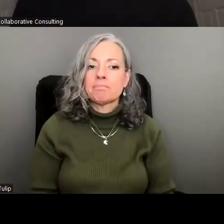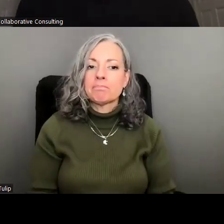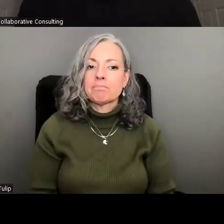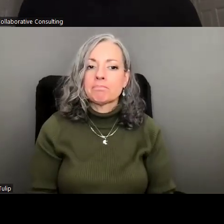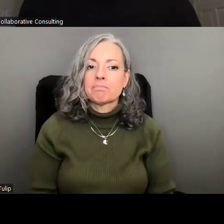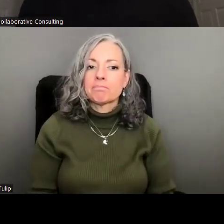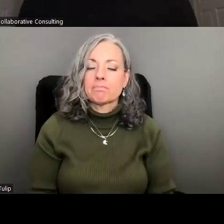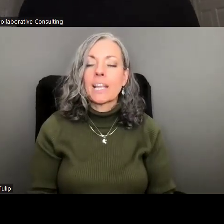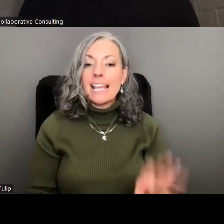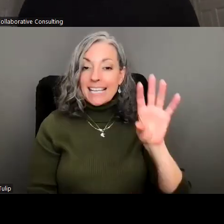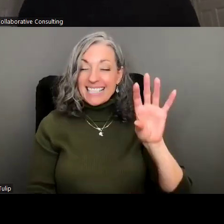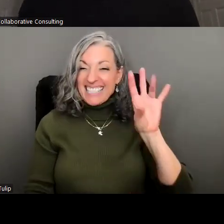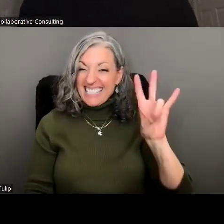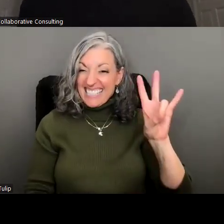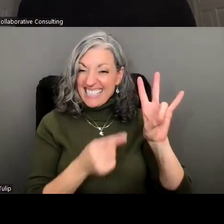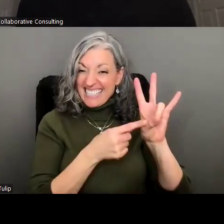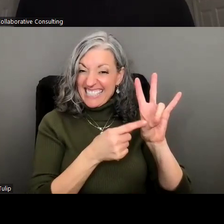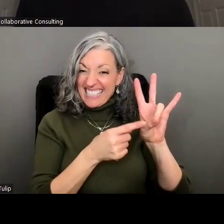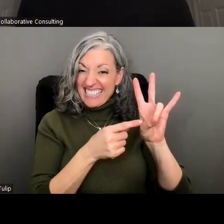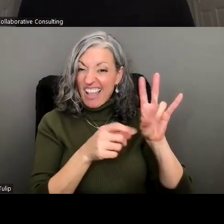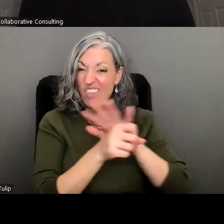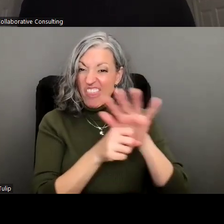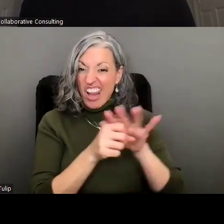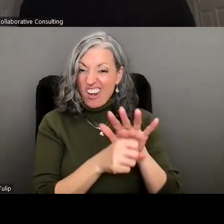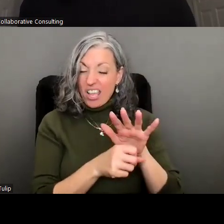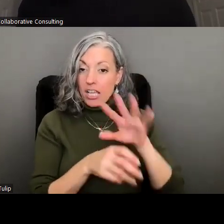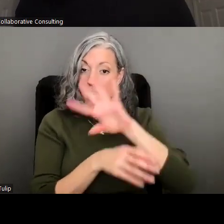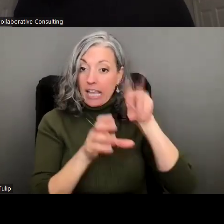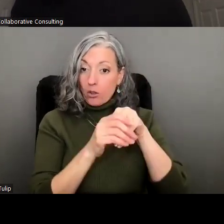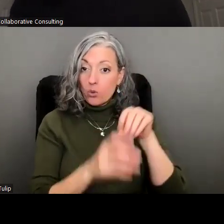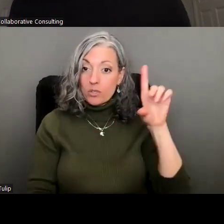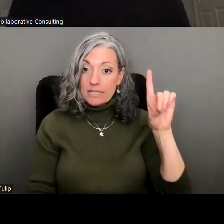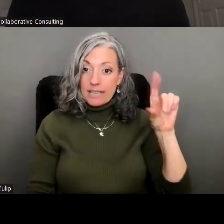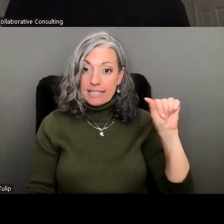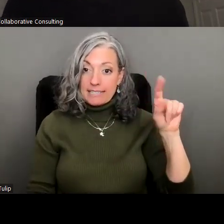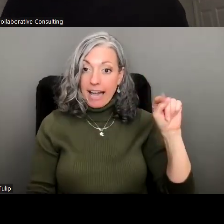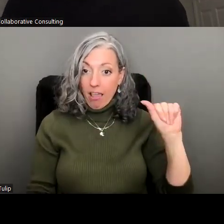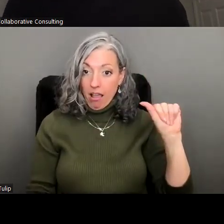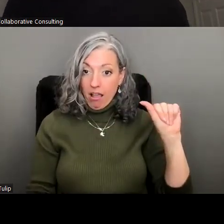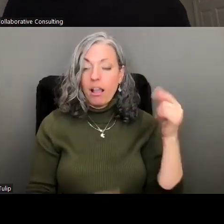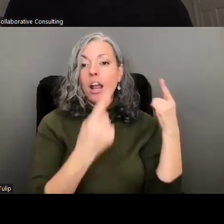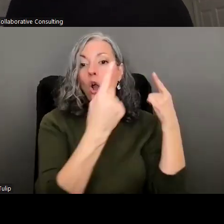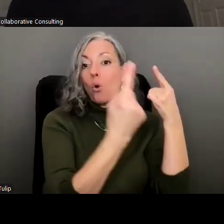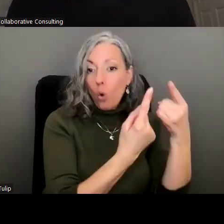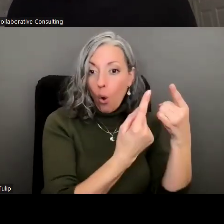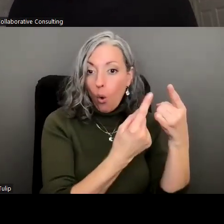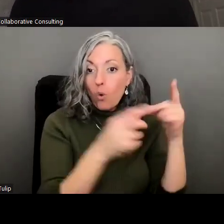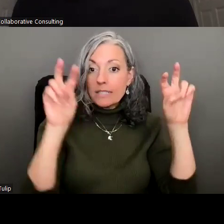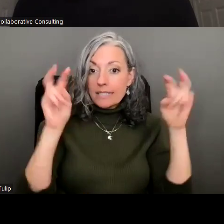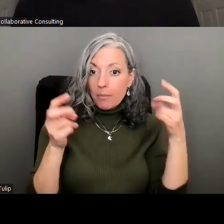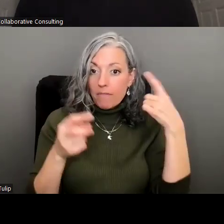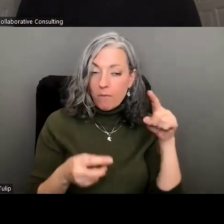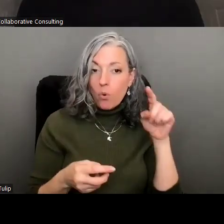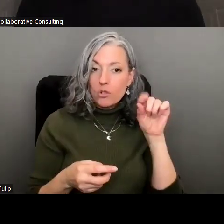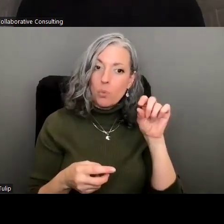The seventh area is around data and information technology. The goal statement for 2030 is that